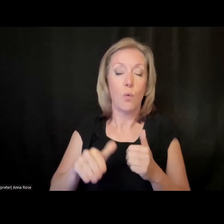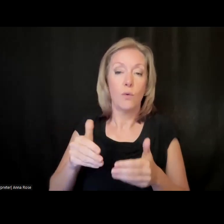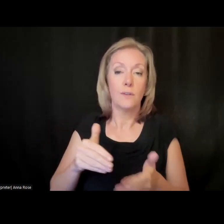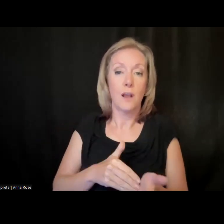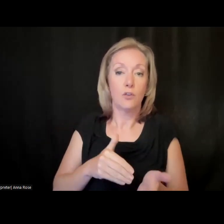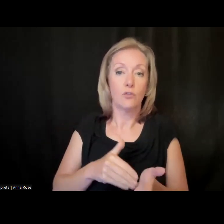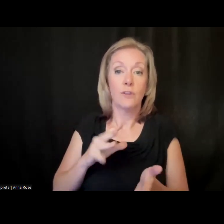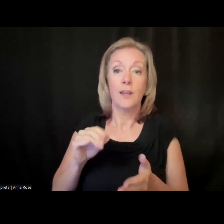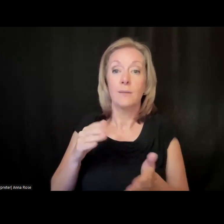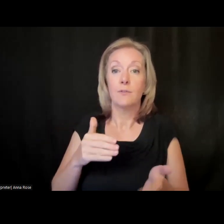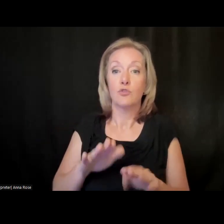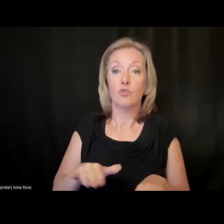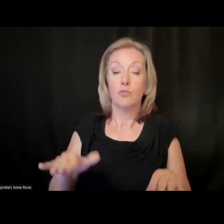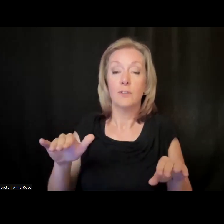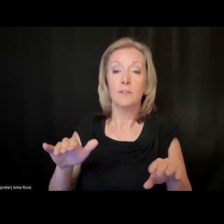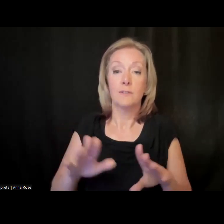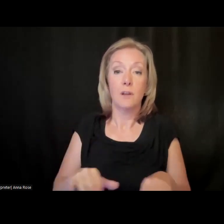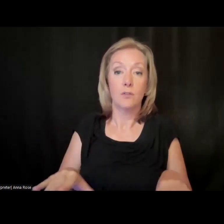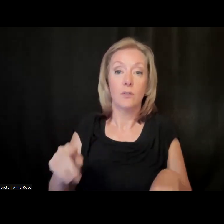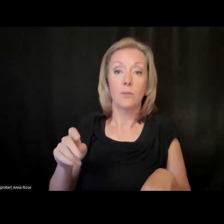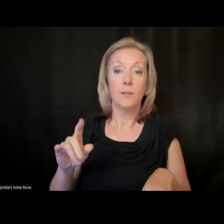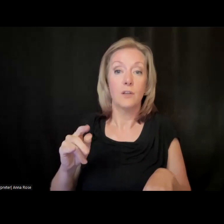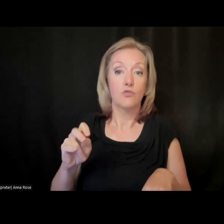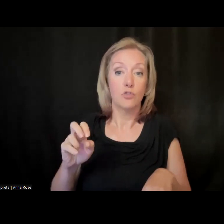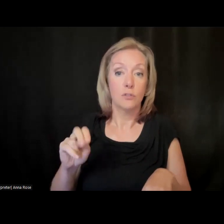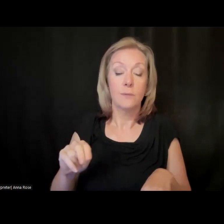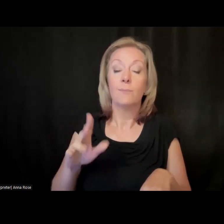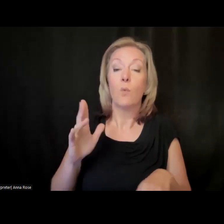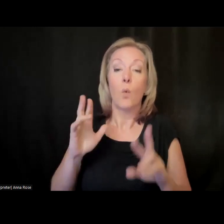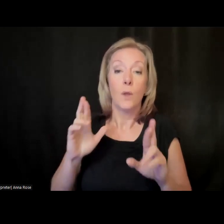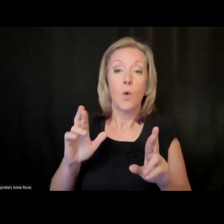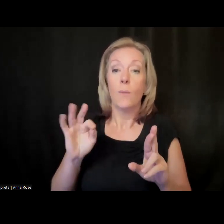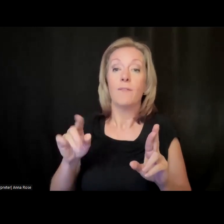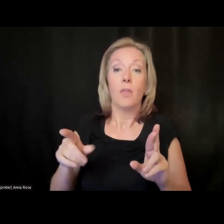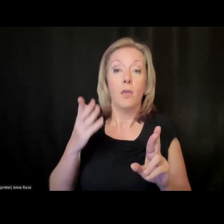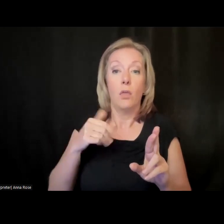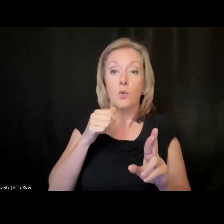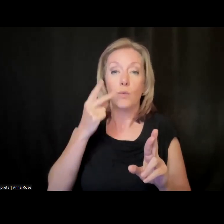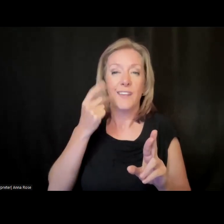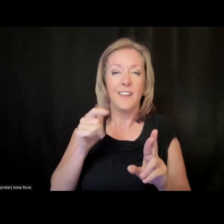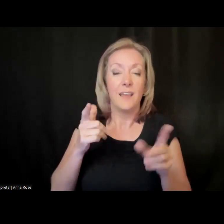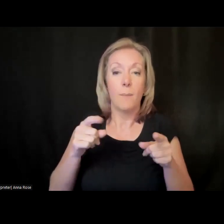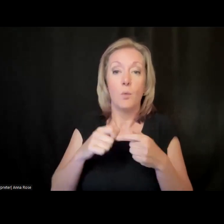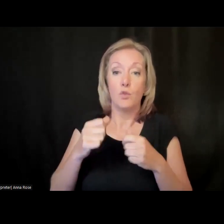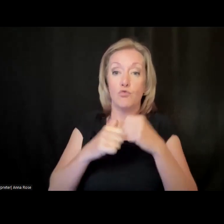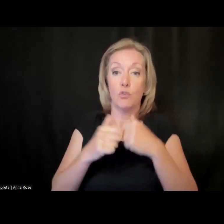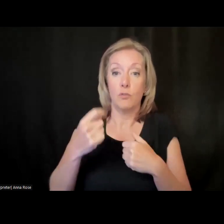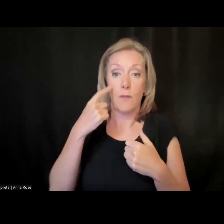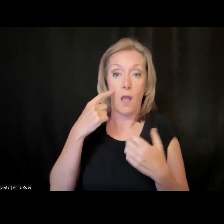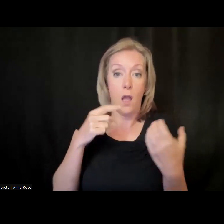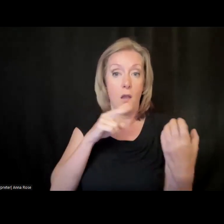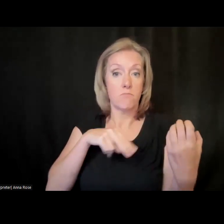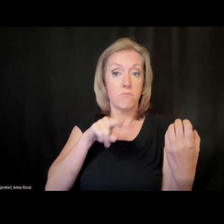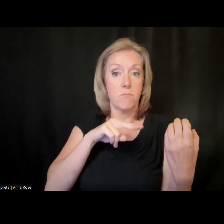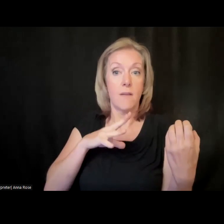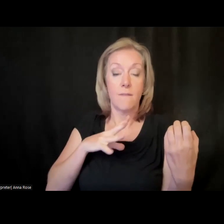What we hope with our ophthalmologists is that even if they do not see something going on with the ocular structure, that due